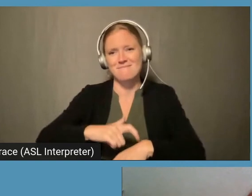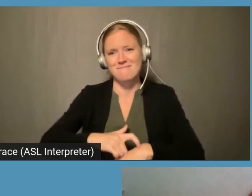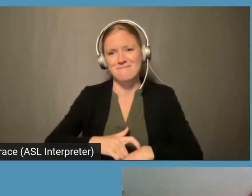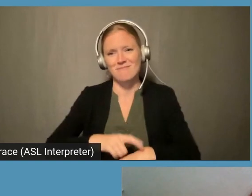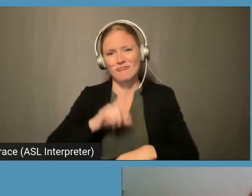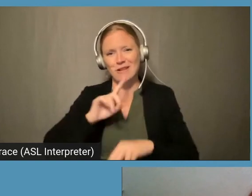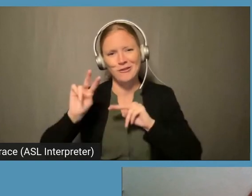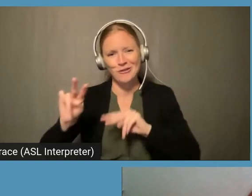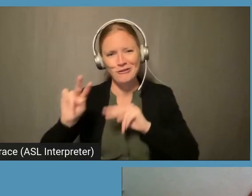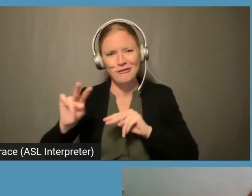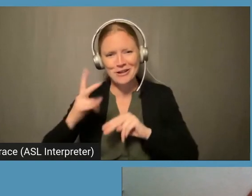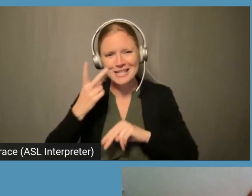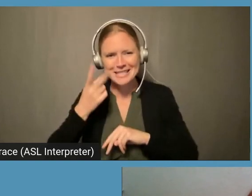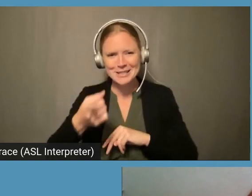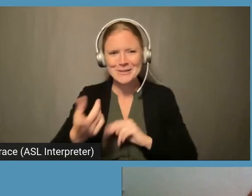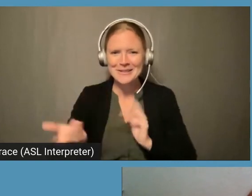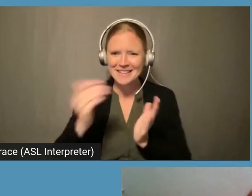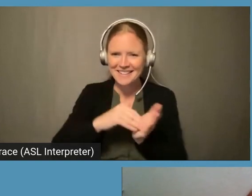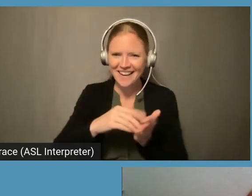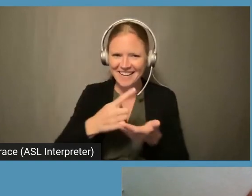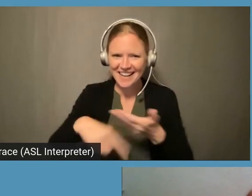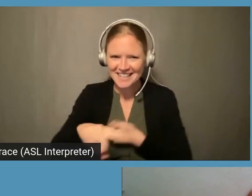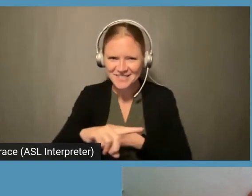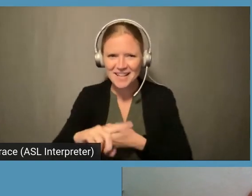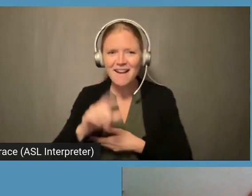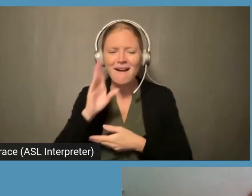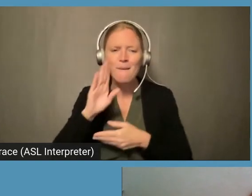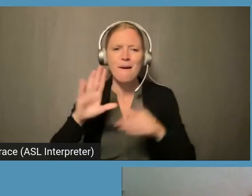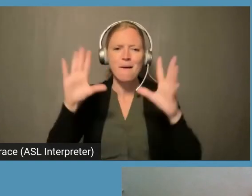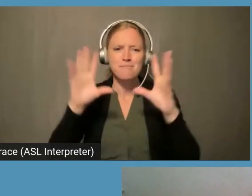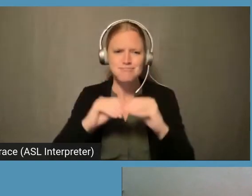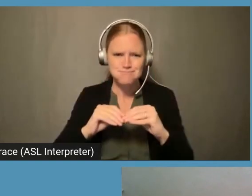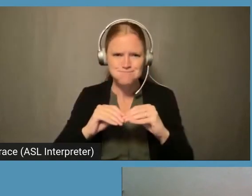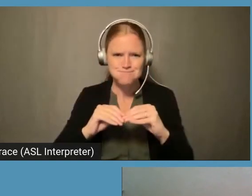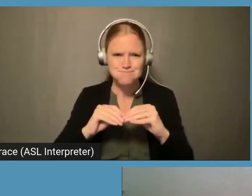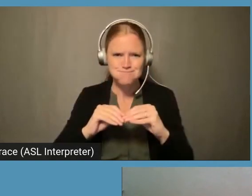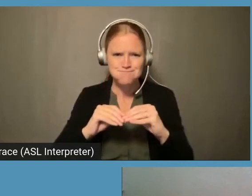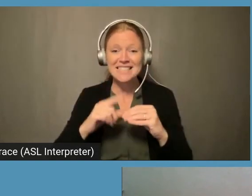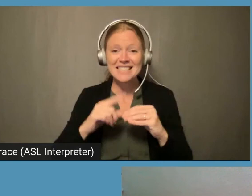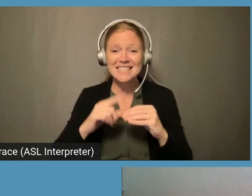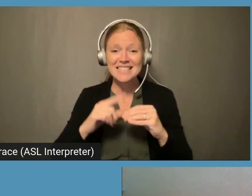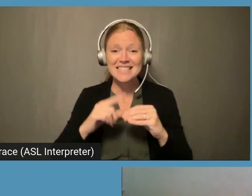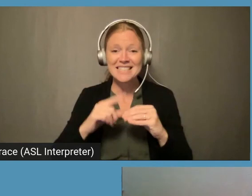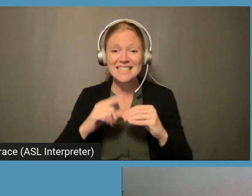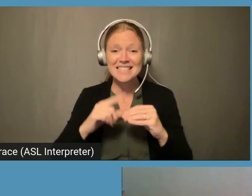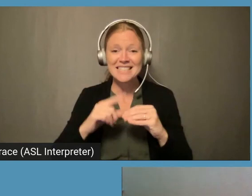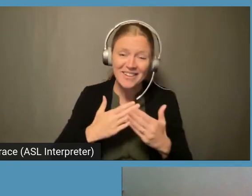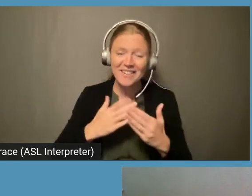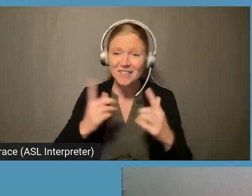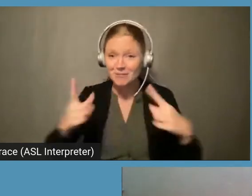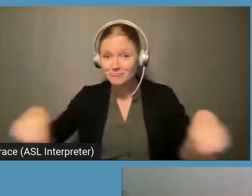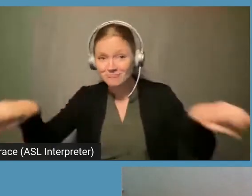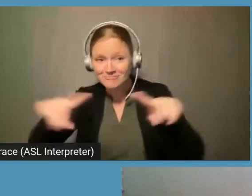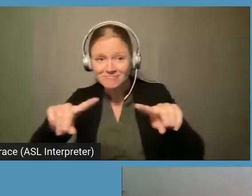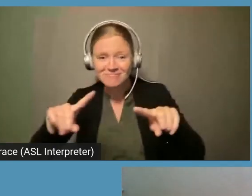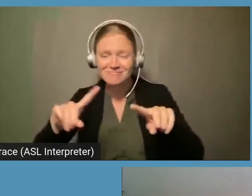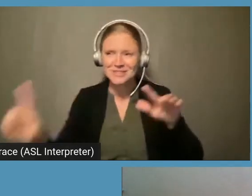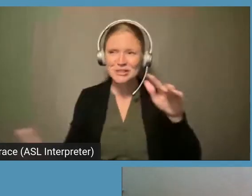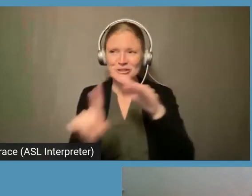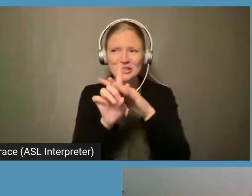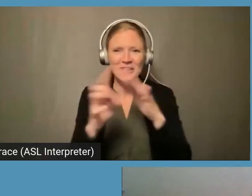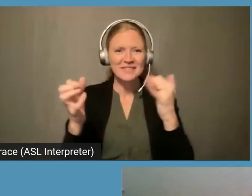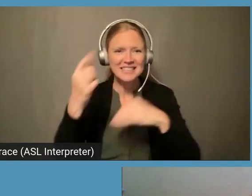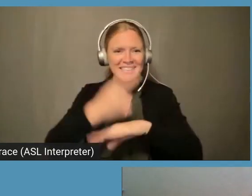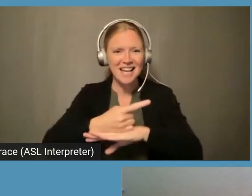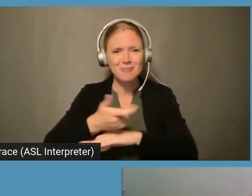seeing you again next week. So I'm just going to close us out and say thank you to all of you for attending today's session